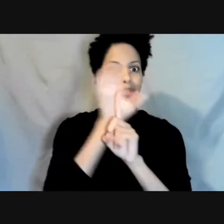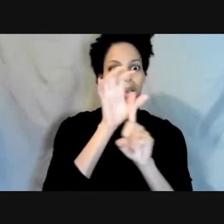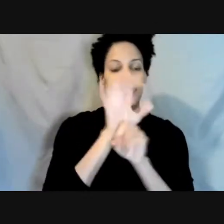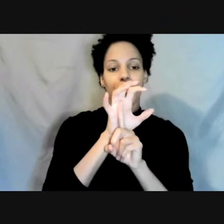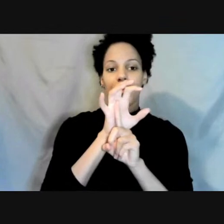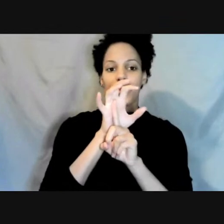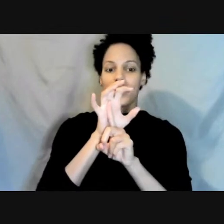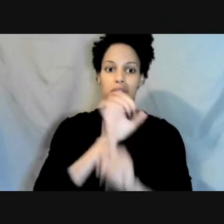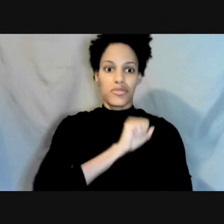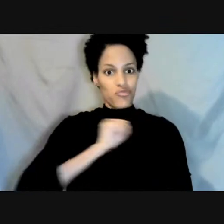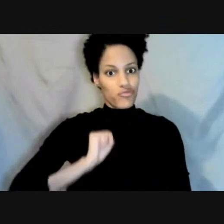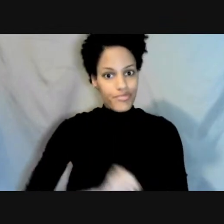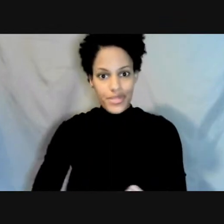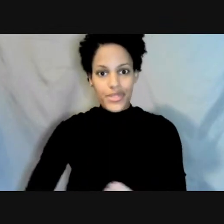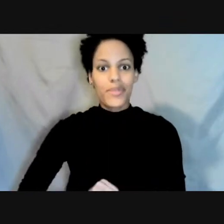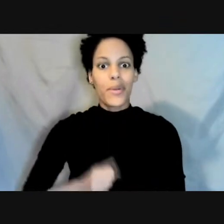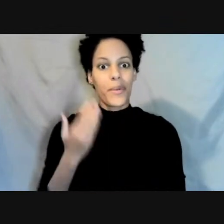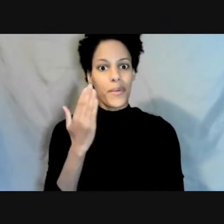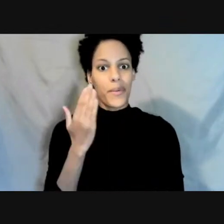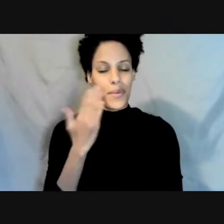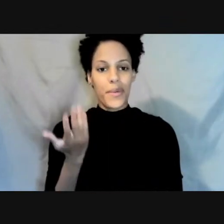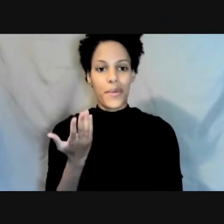up, you know.